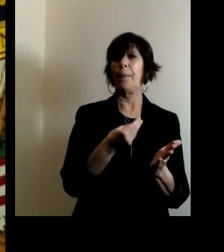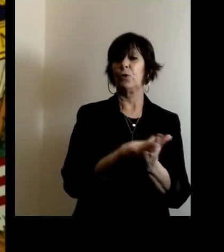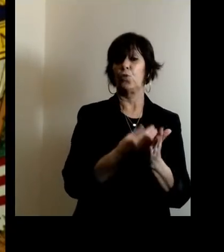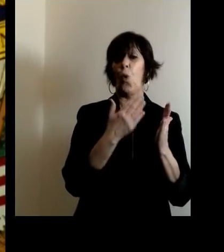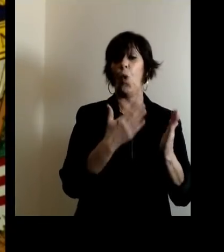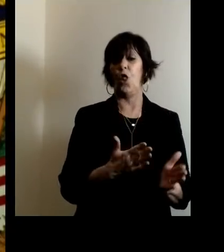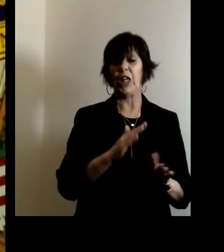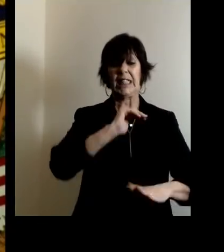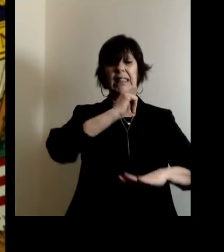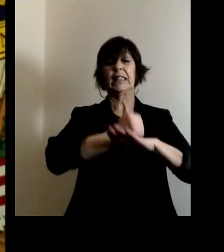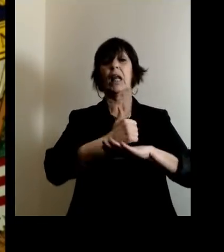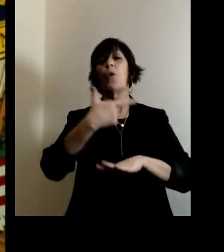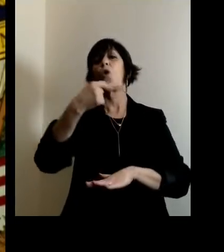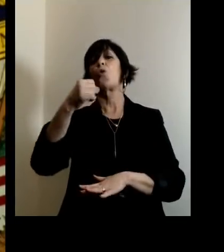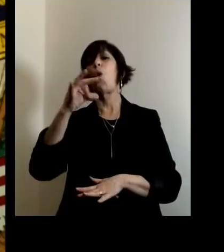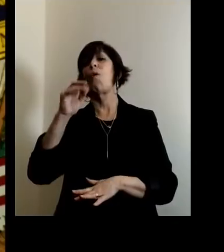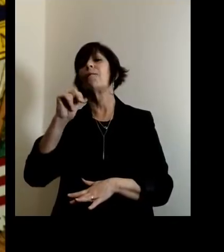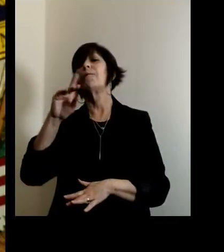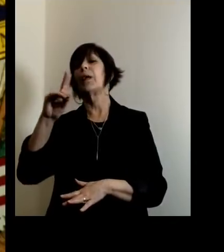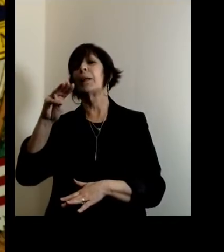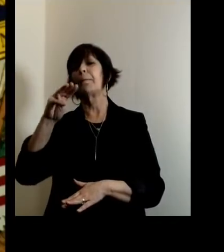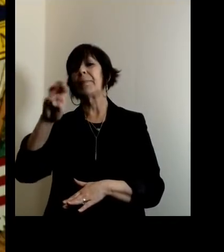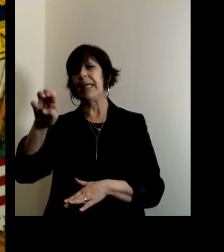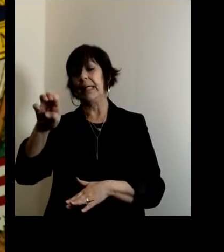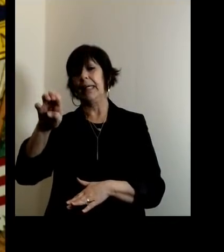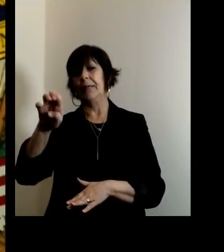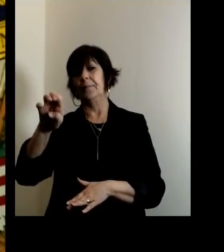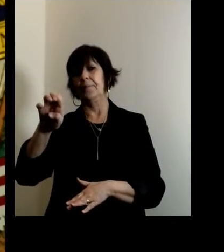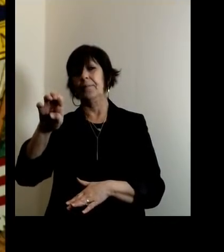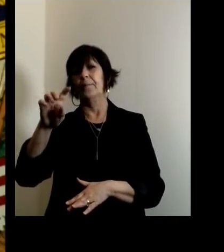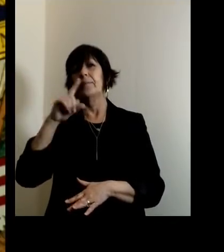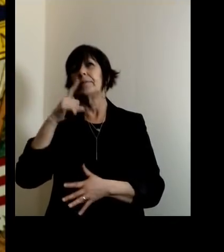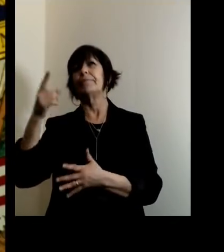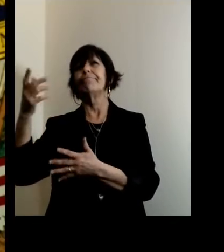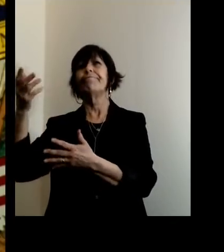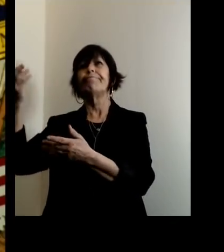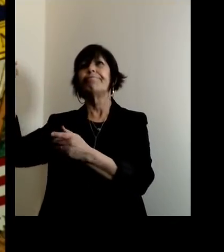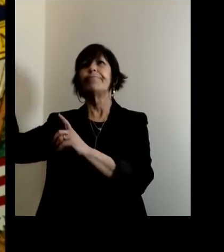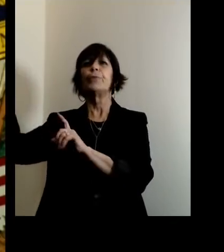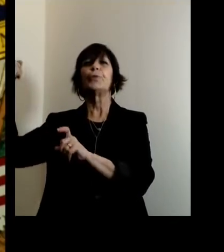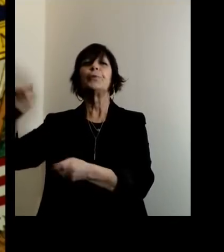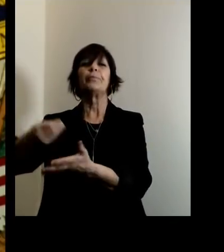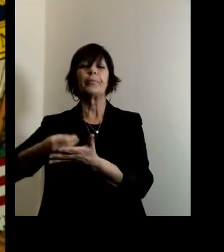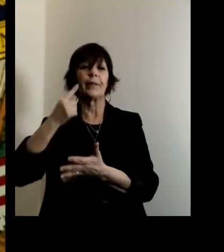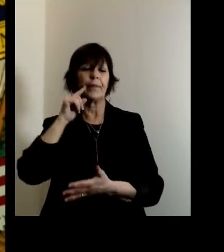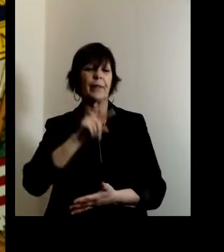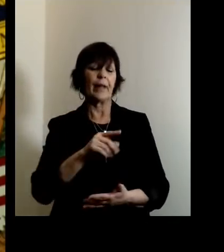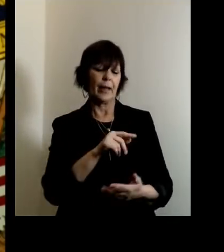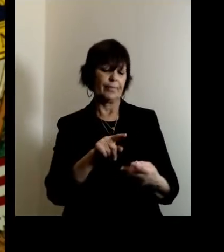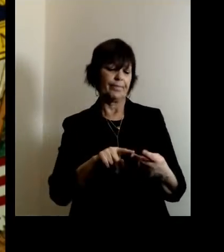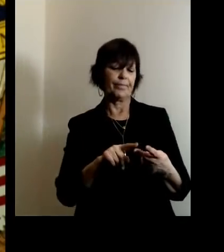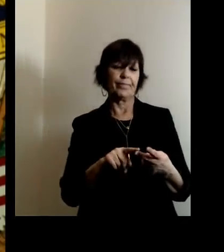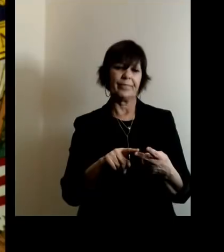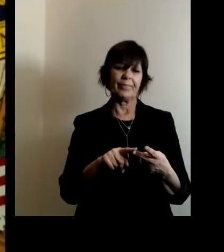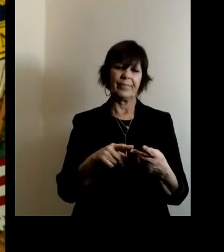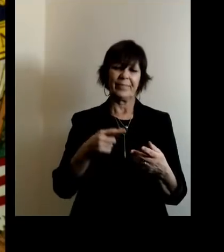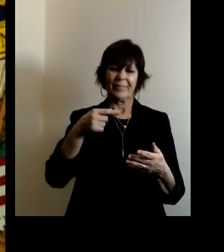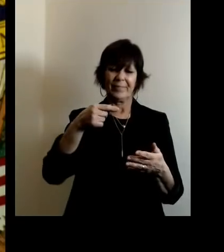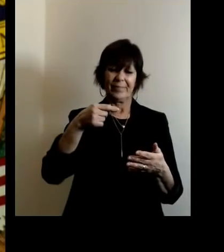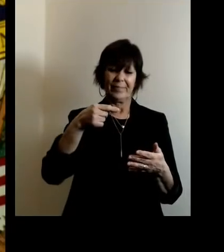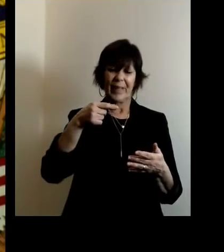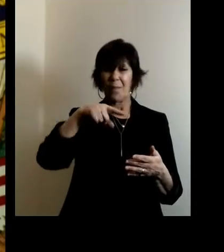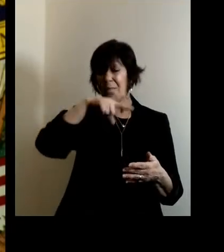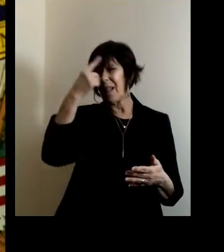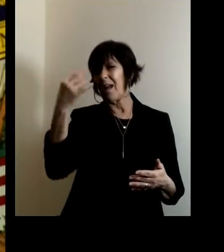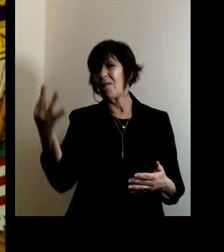to help following this fine? And then in regard to Black Friday shopping, how do you guys plan on enforcing that